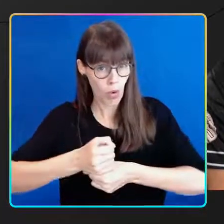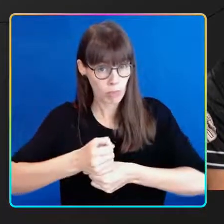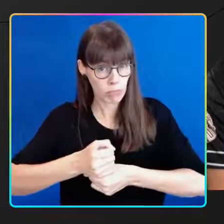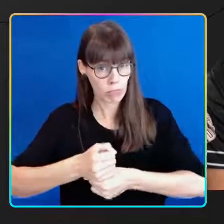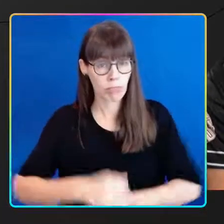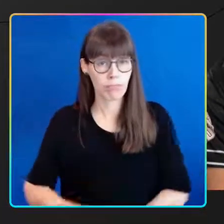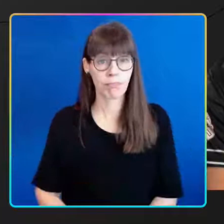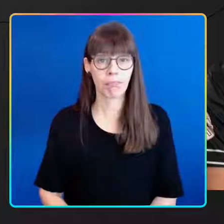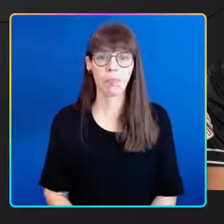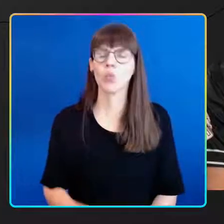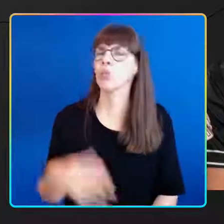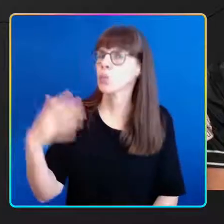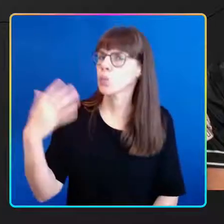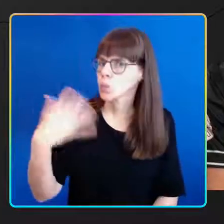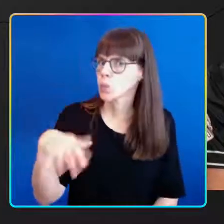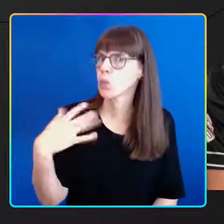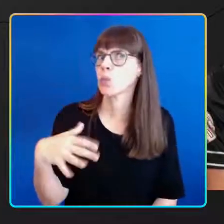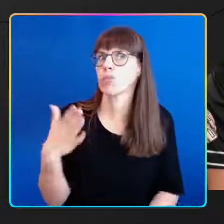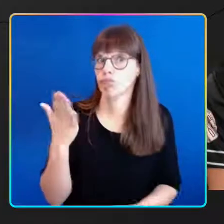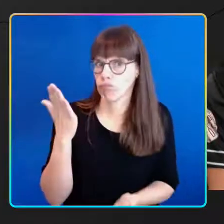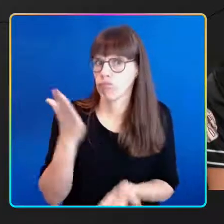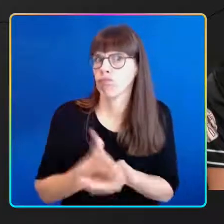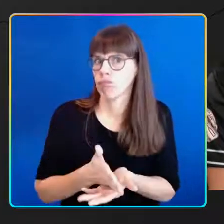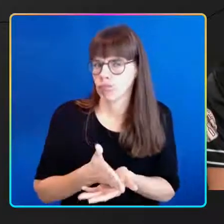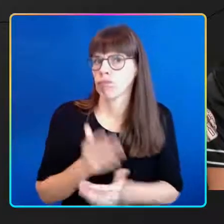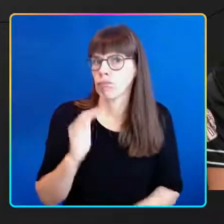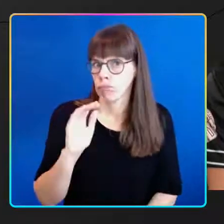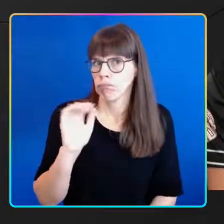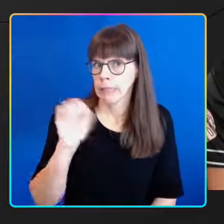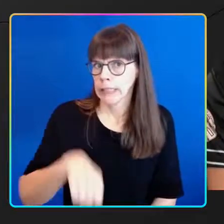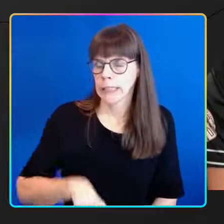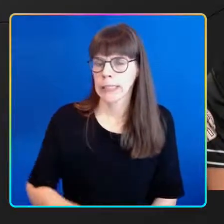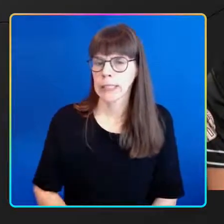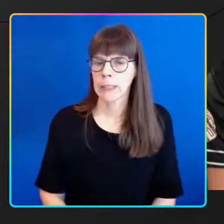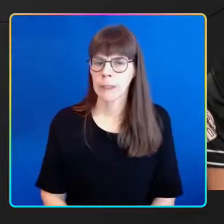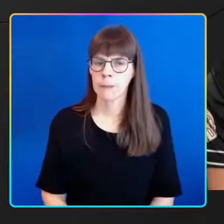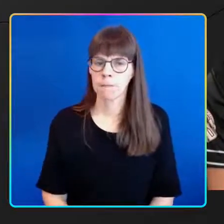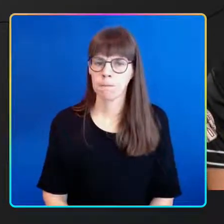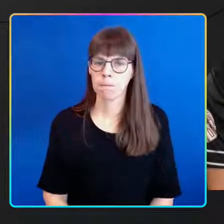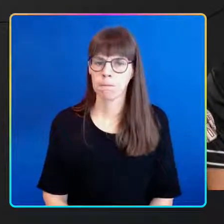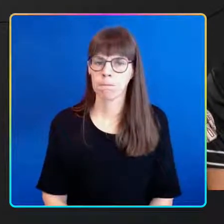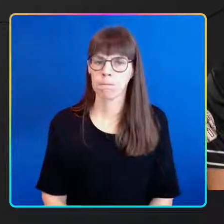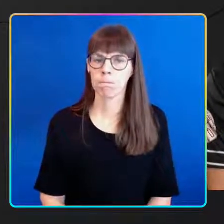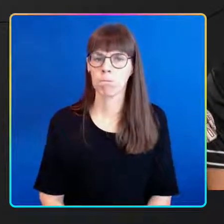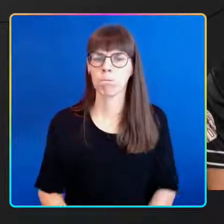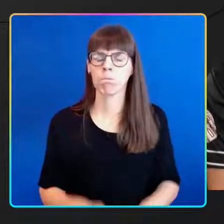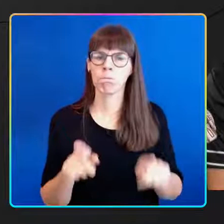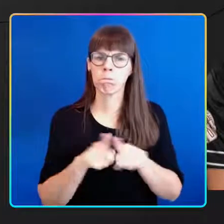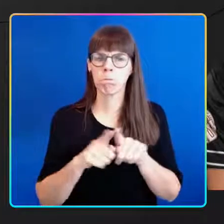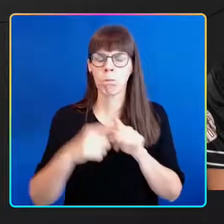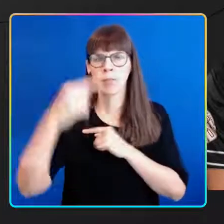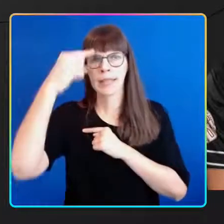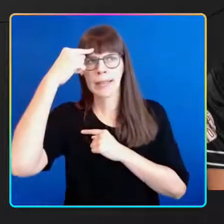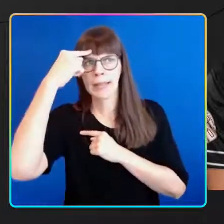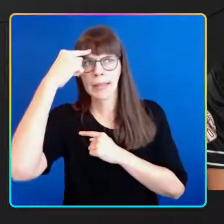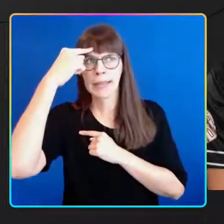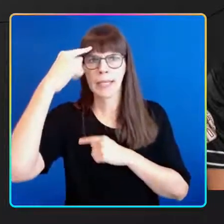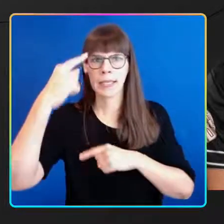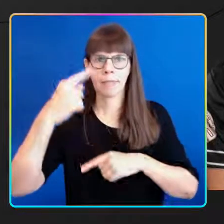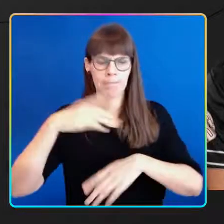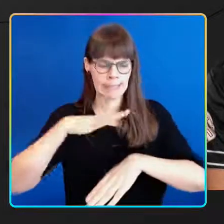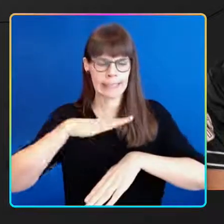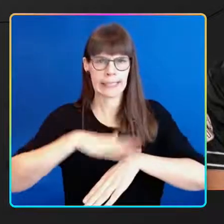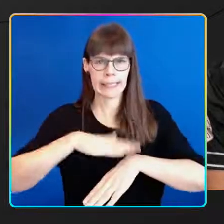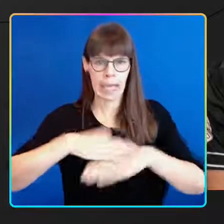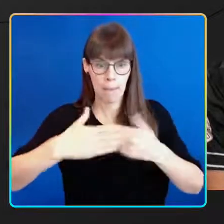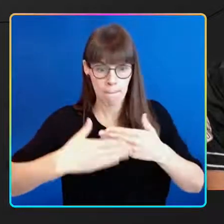Yes, I think that definitely. I think that when you have to give estimation of the time that you are going to take to develop something,